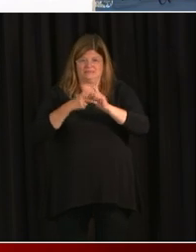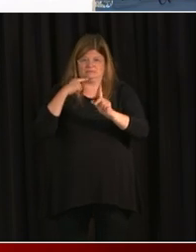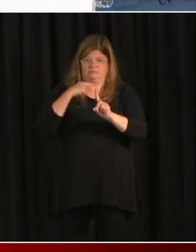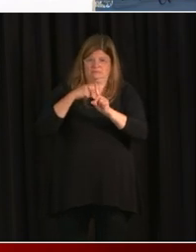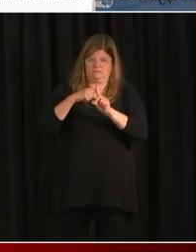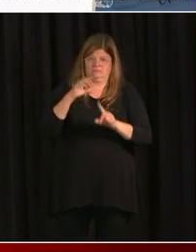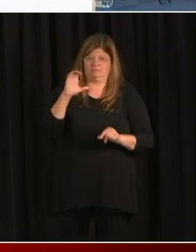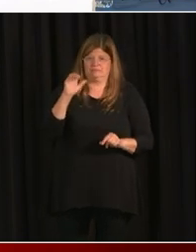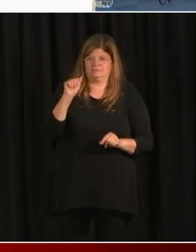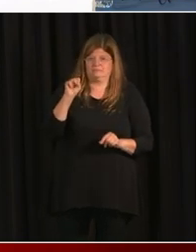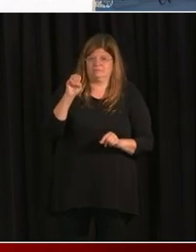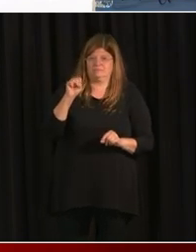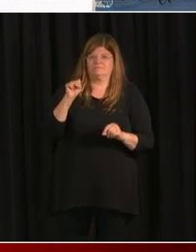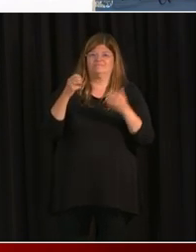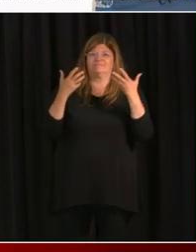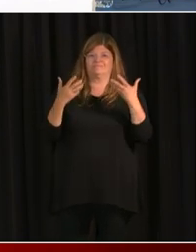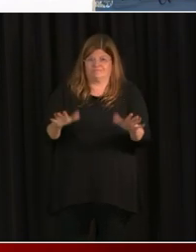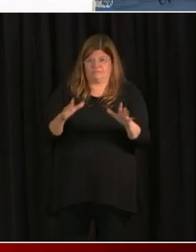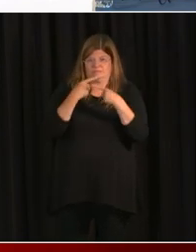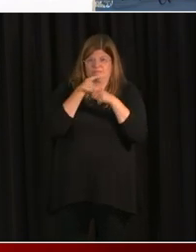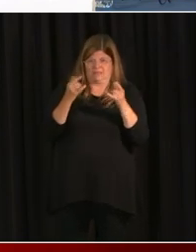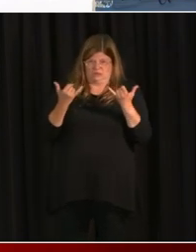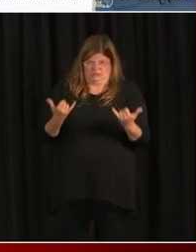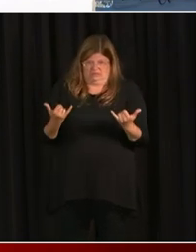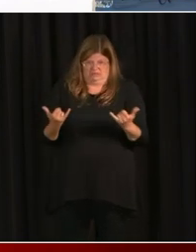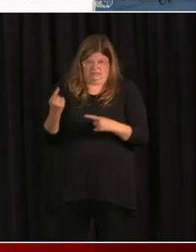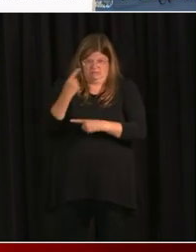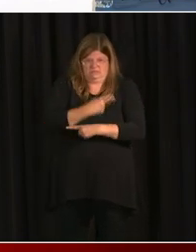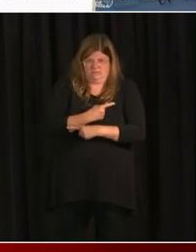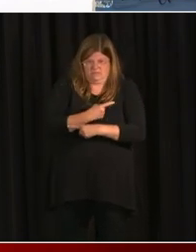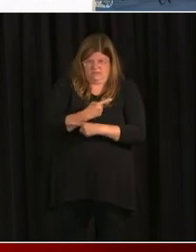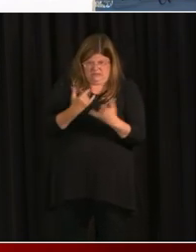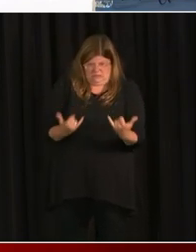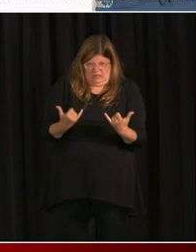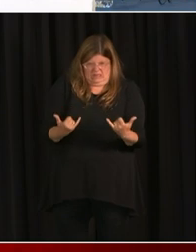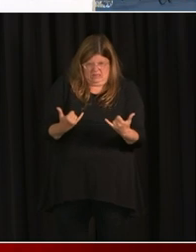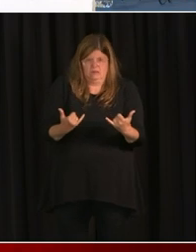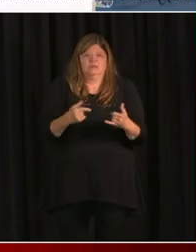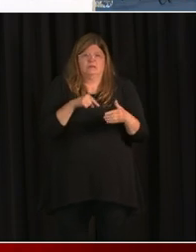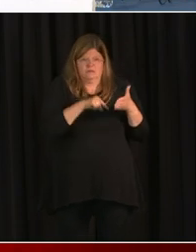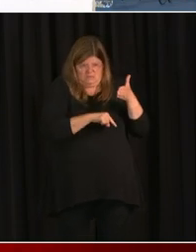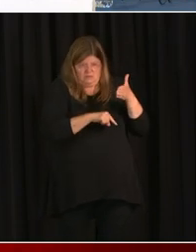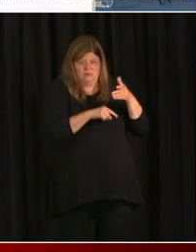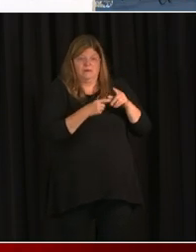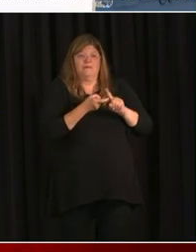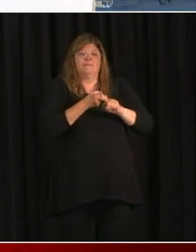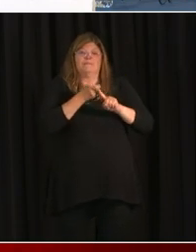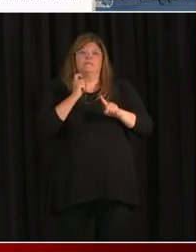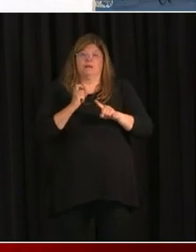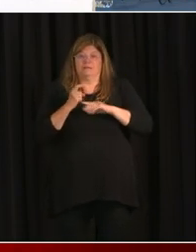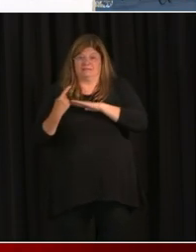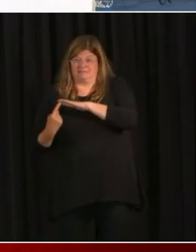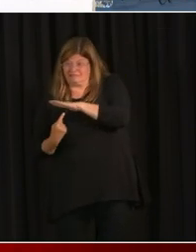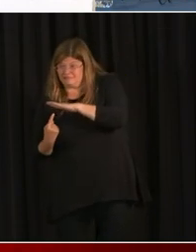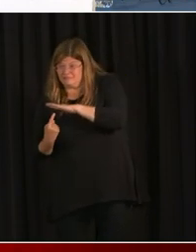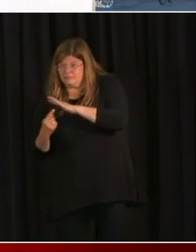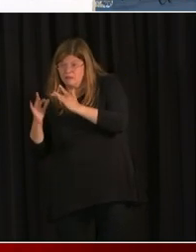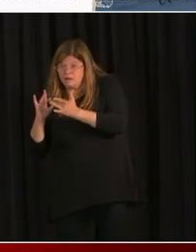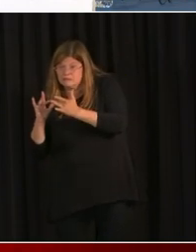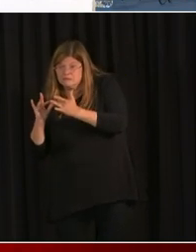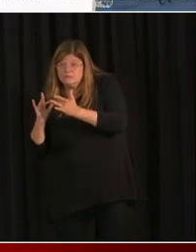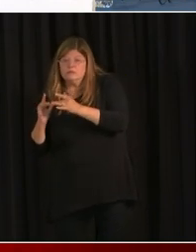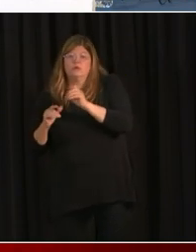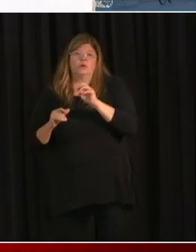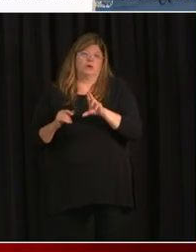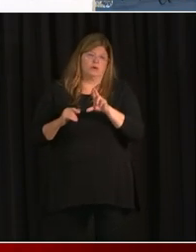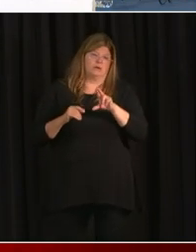are announced for that day, or presented for that day rather, that arise from quarantined contacts.